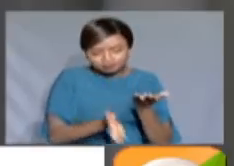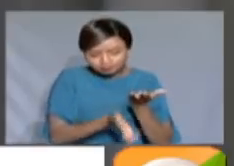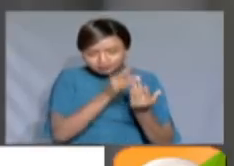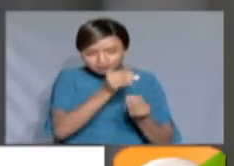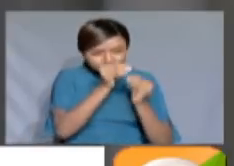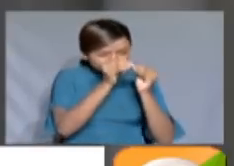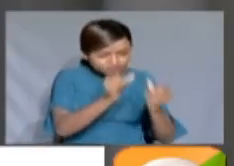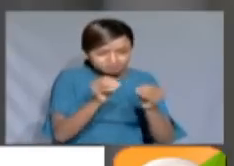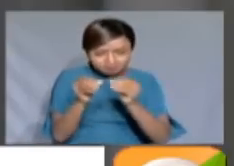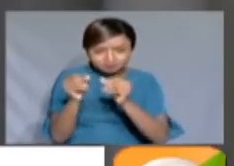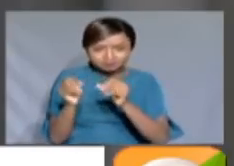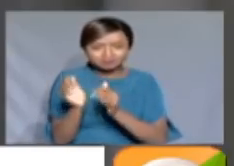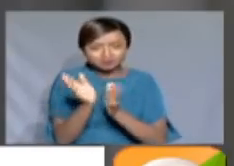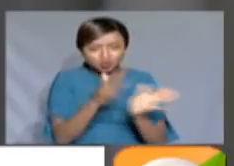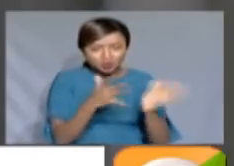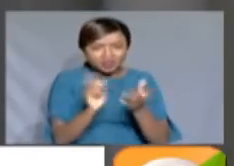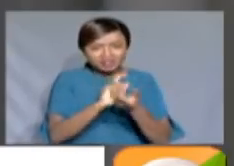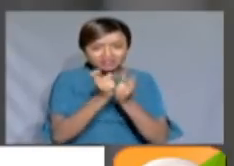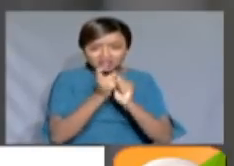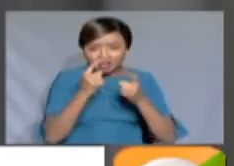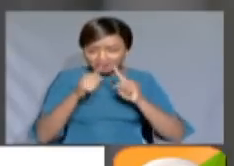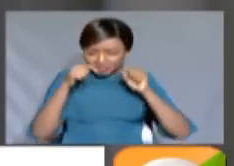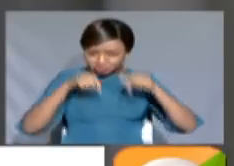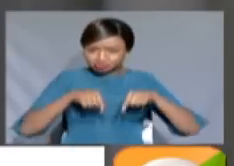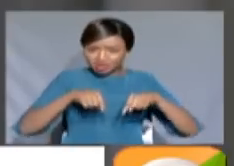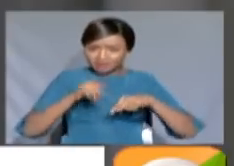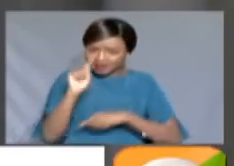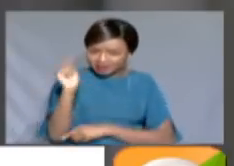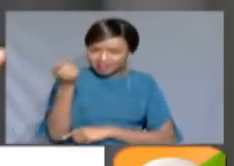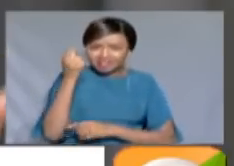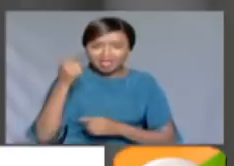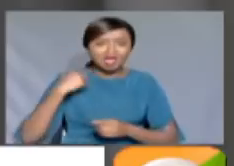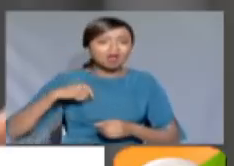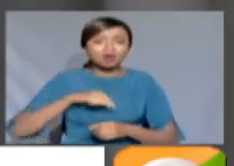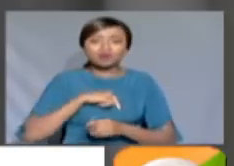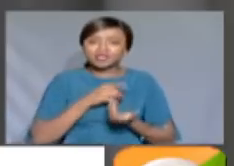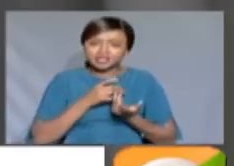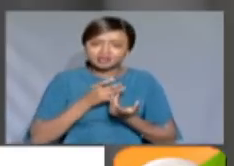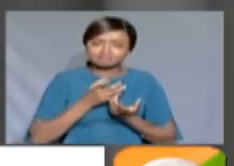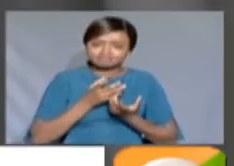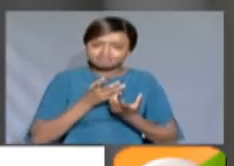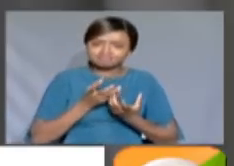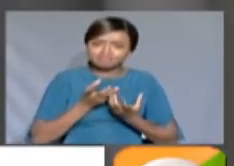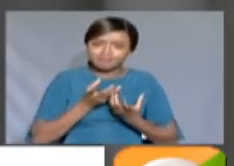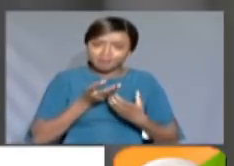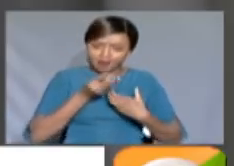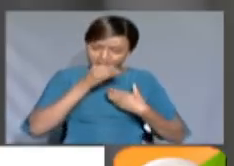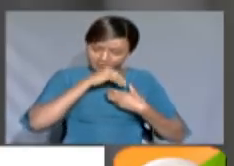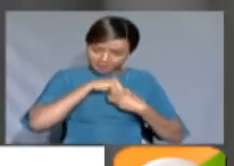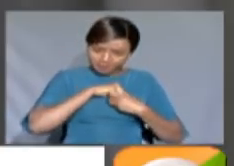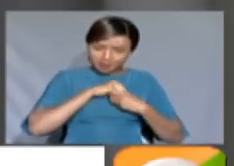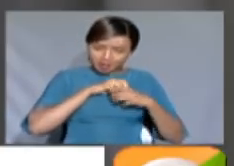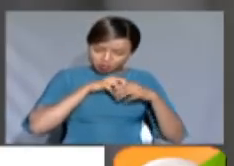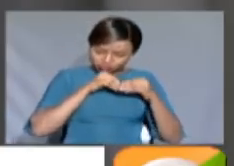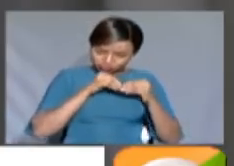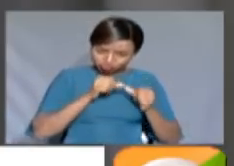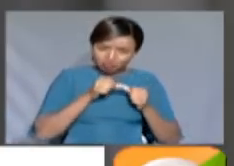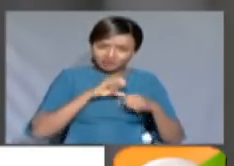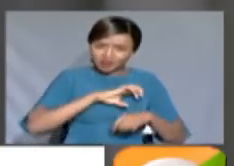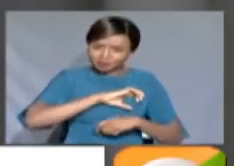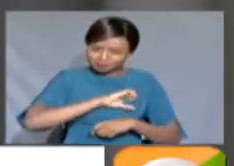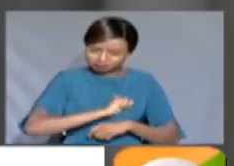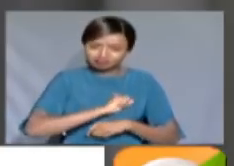But in this part of the world, what is most critical is how do we cope with the impact. And I think that this would